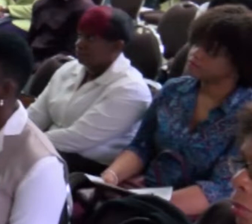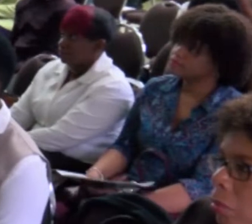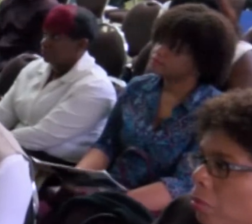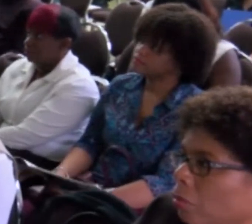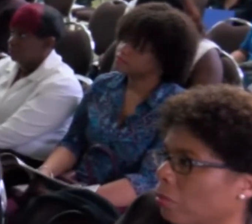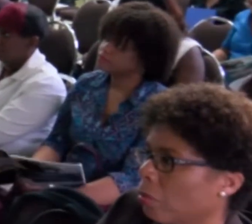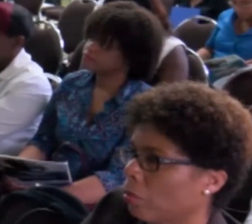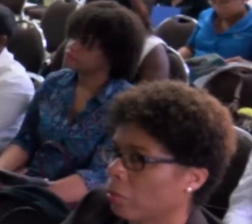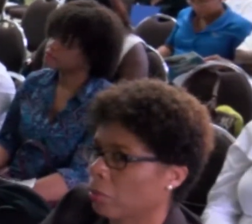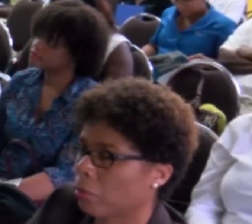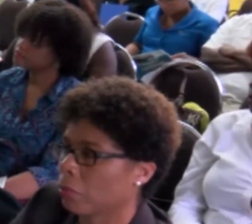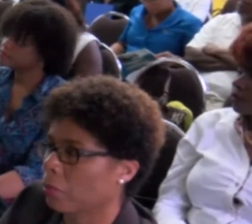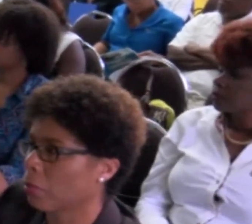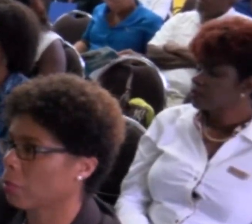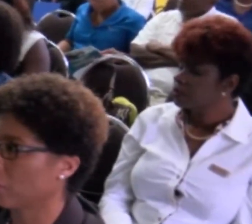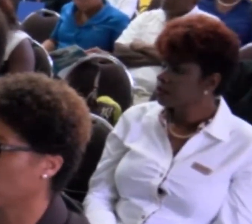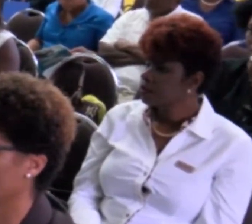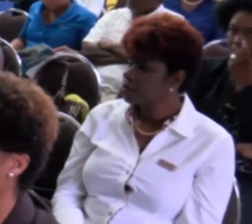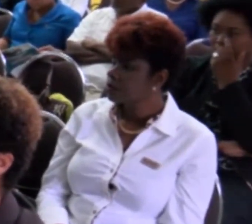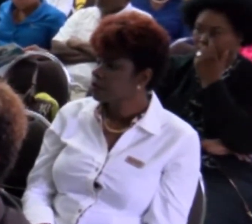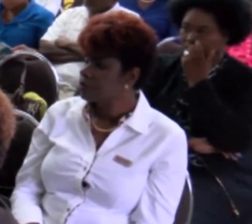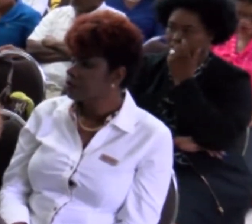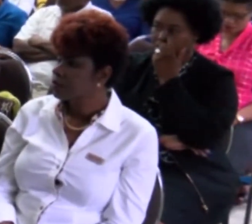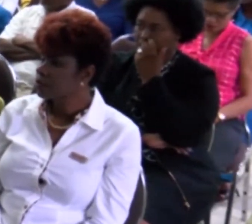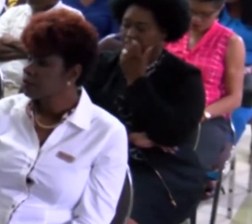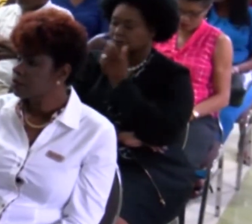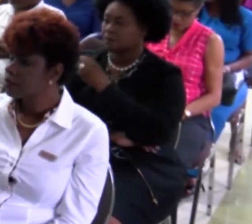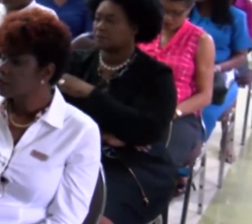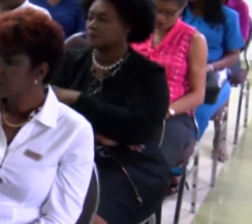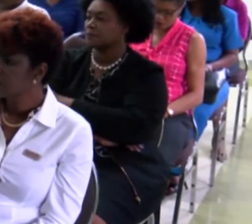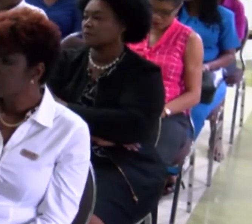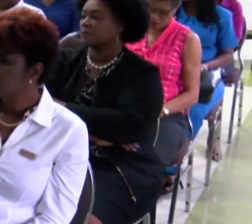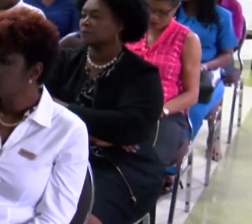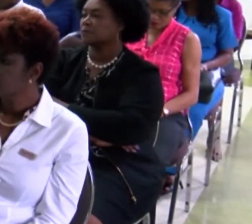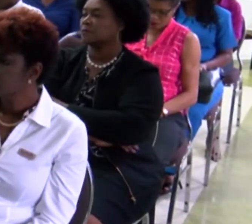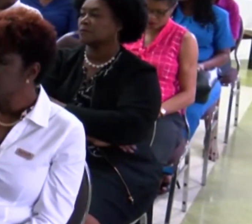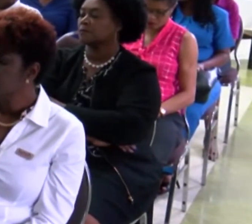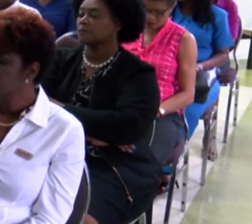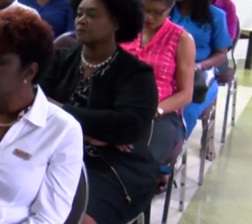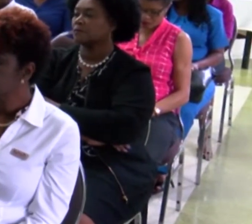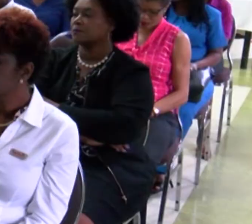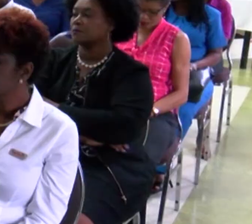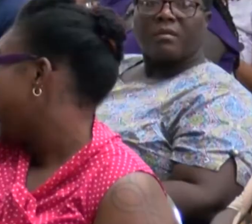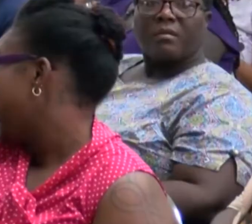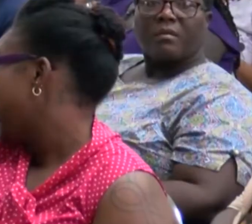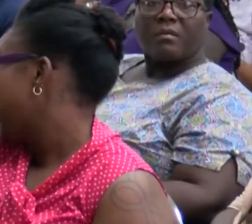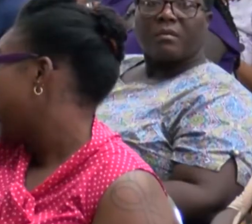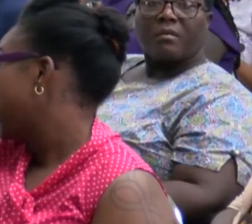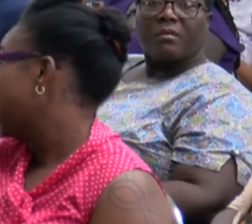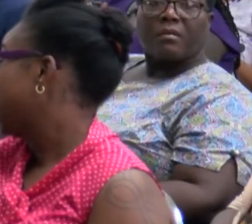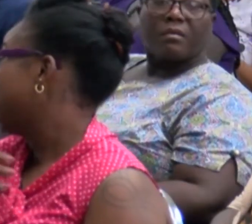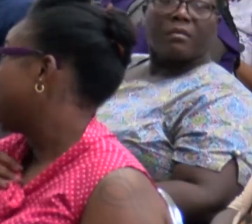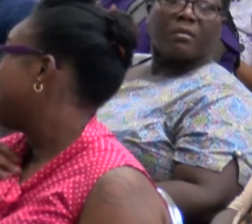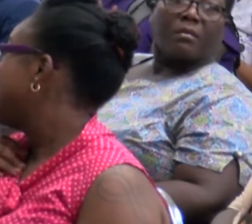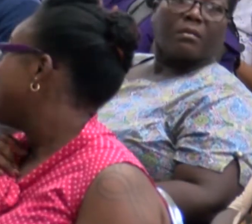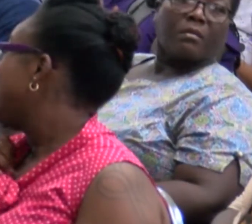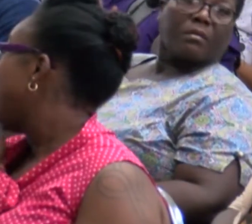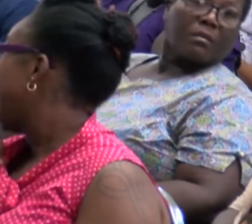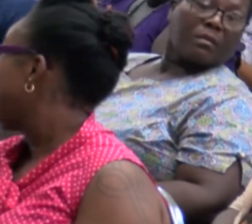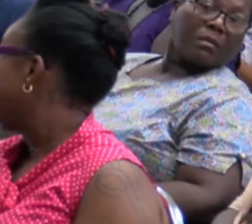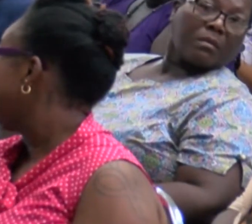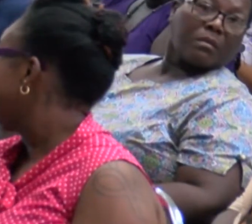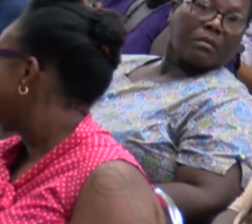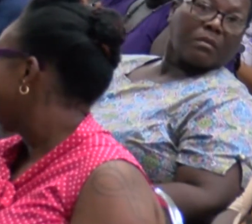Moore, also attended the event. She says the workers need to be educated about wellness. The Barbados